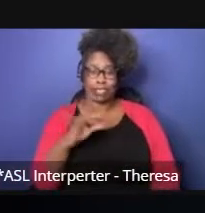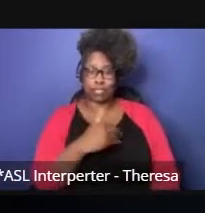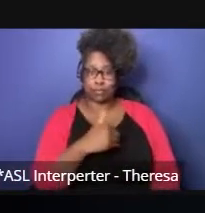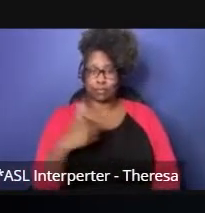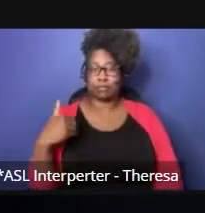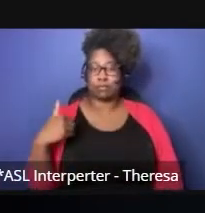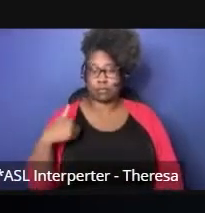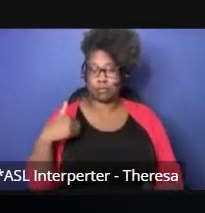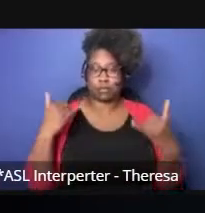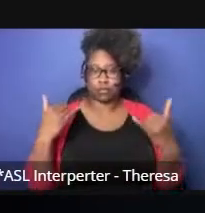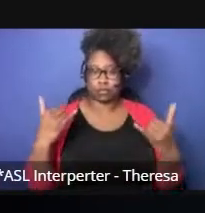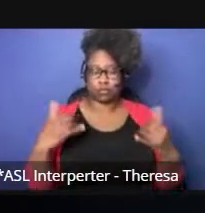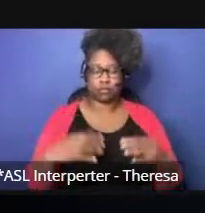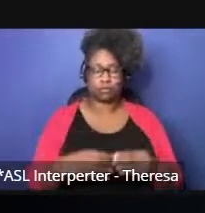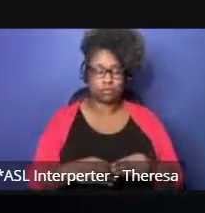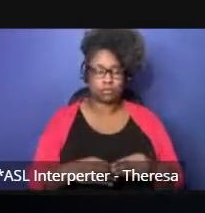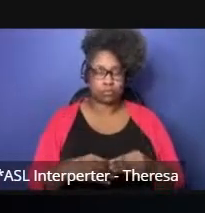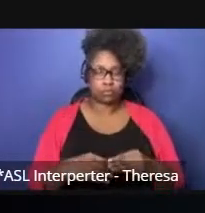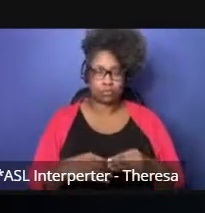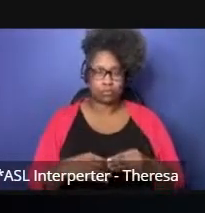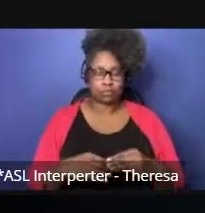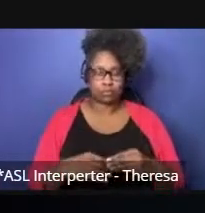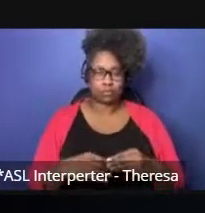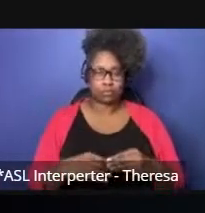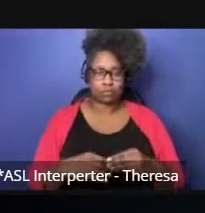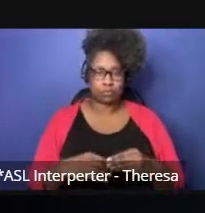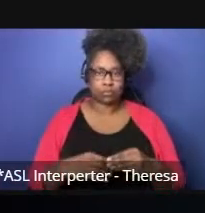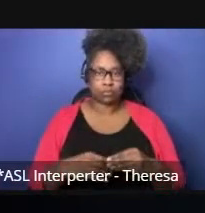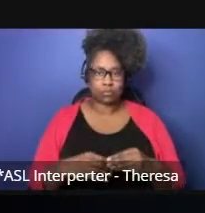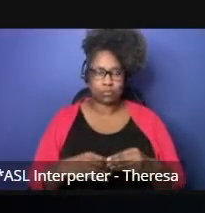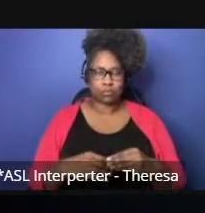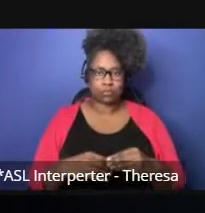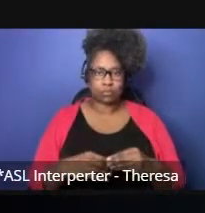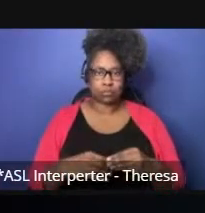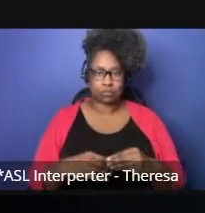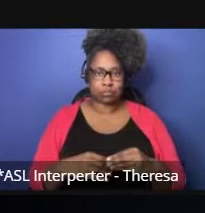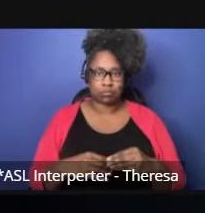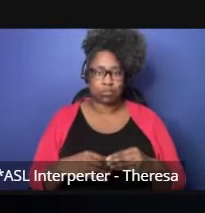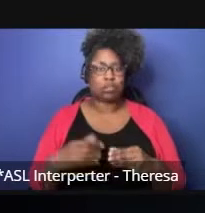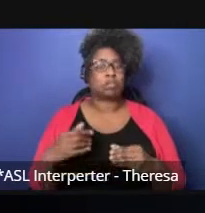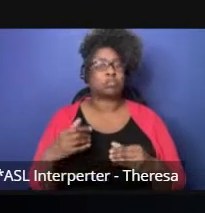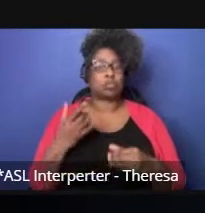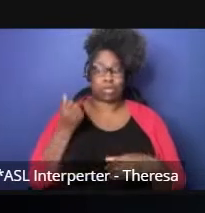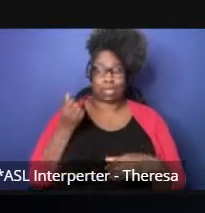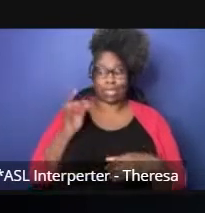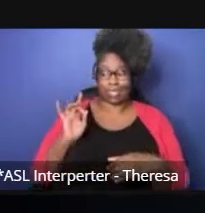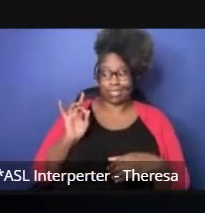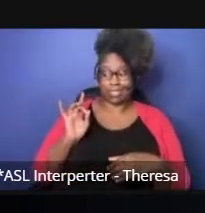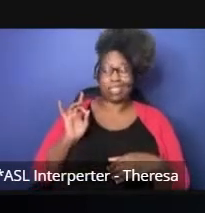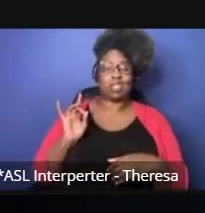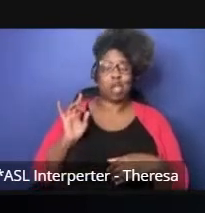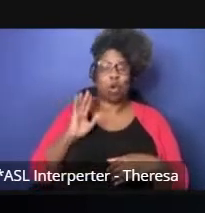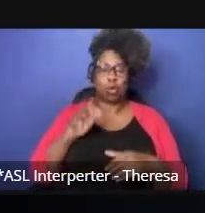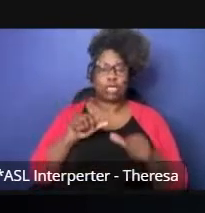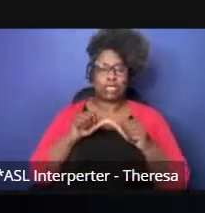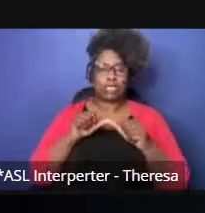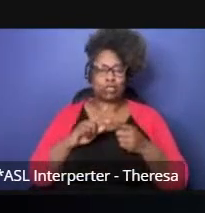time, and we are still adding. So, but this is a core